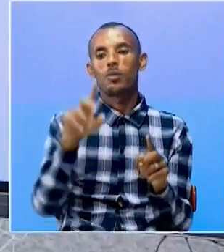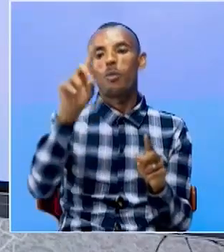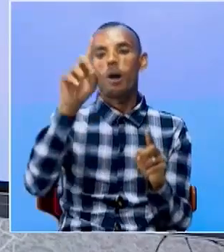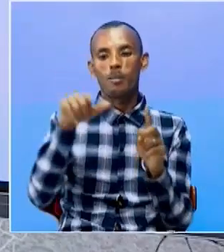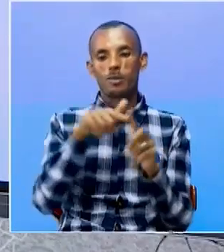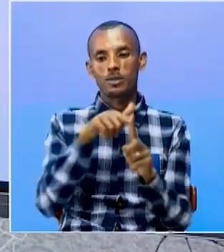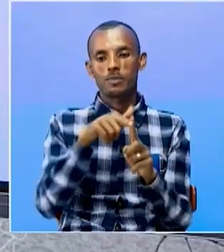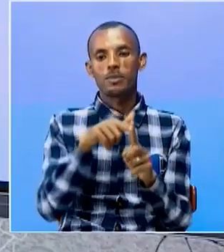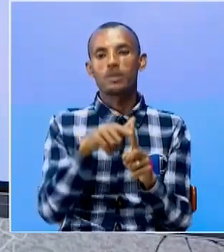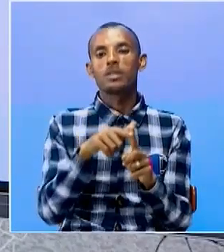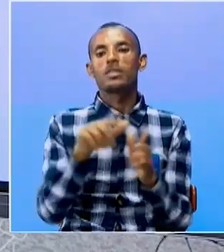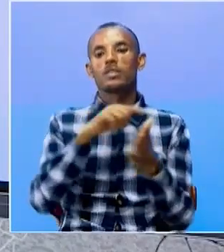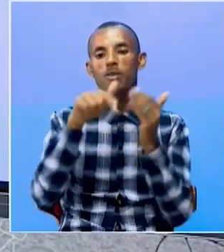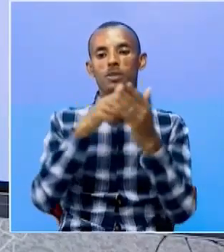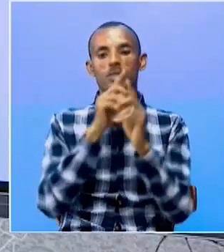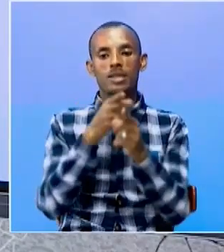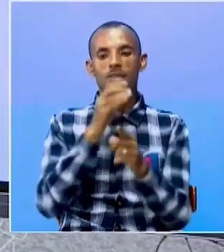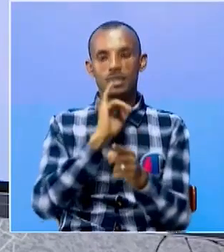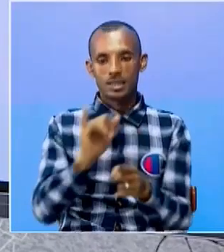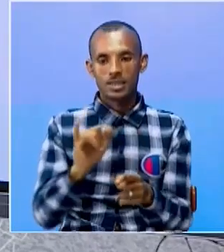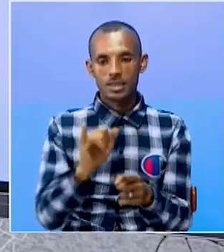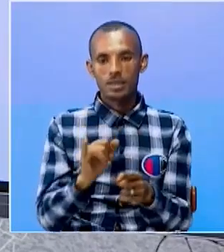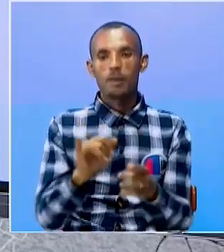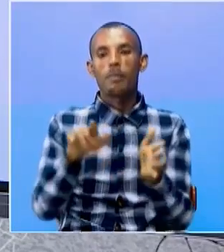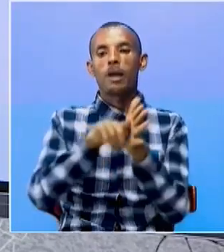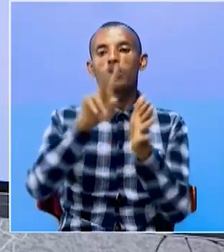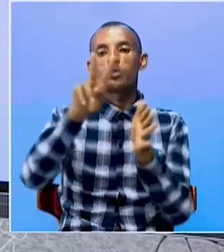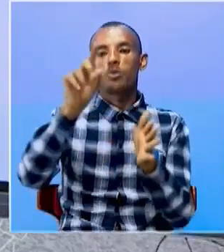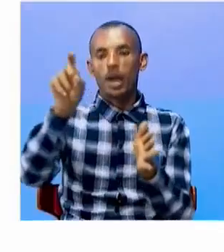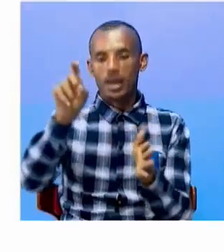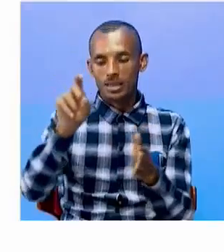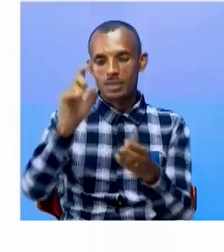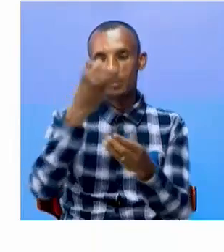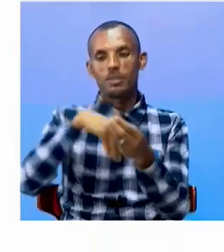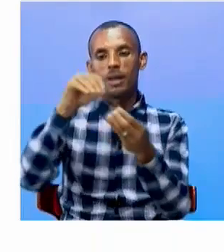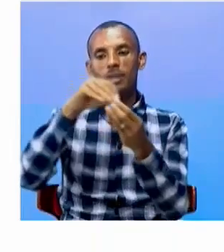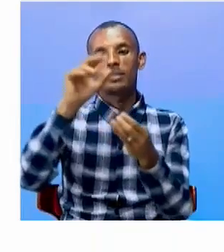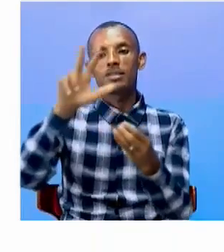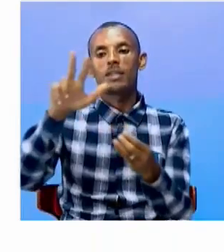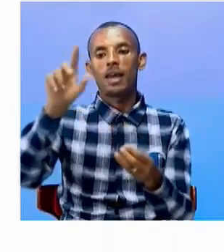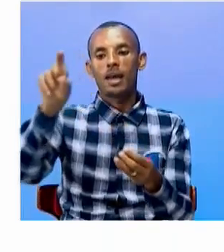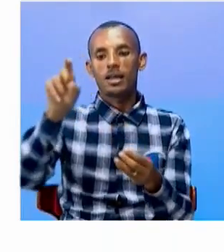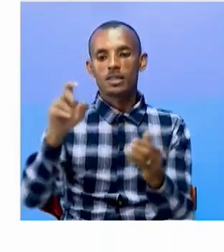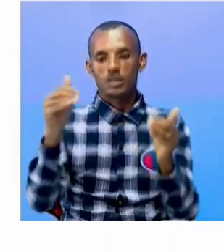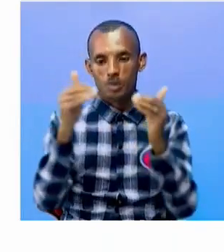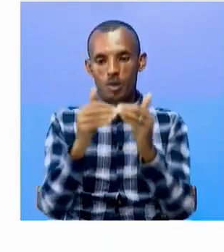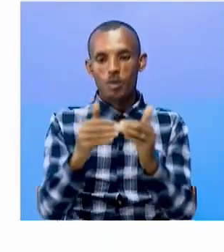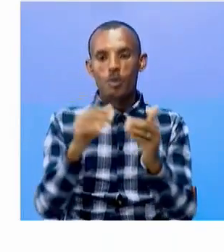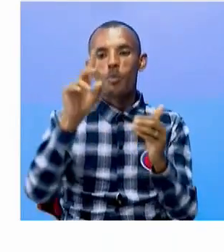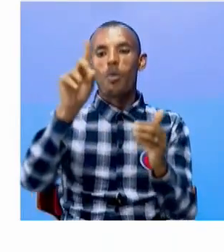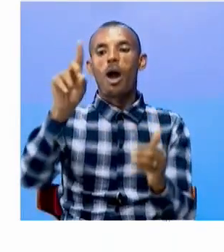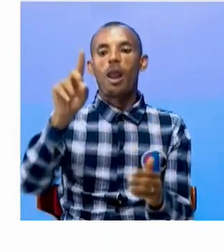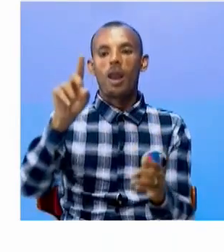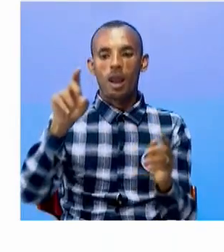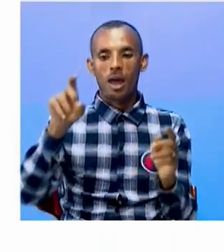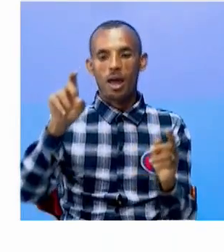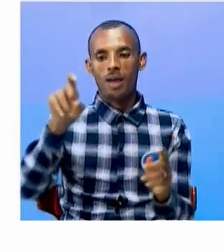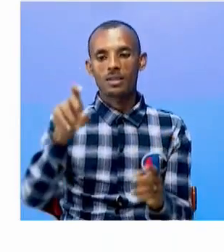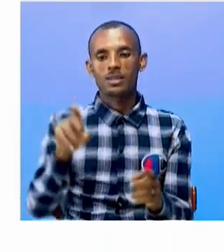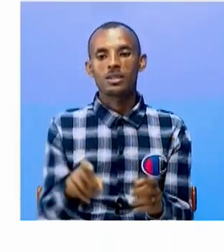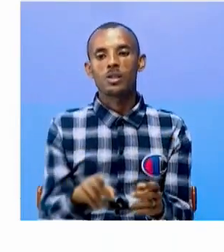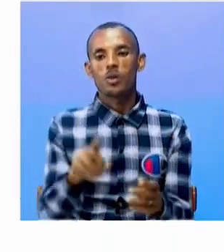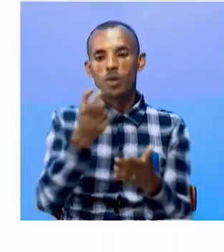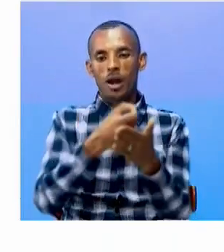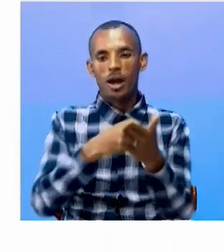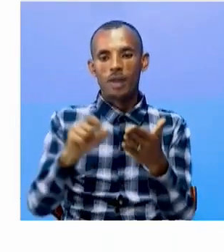positive. Therefore, minus 2x plus 3x gives you this, plus 1x. So simply, we write